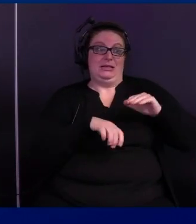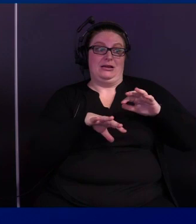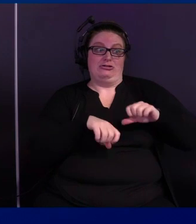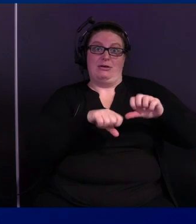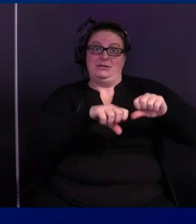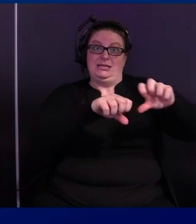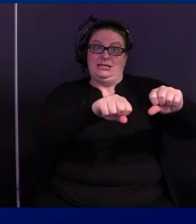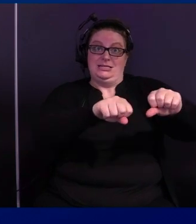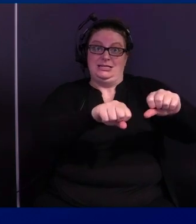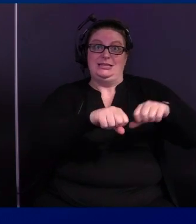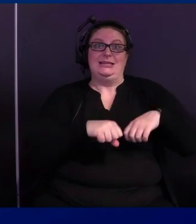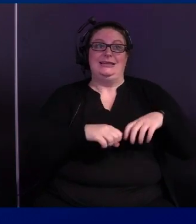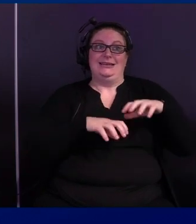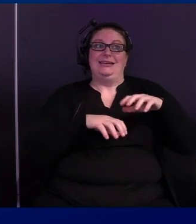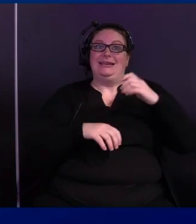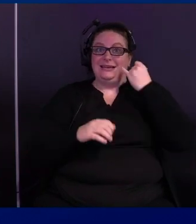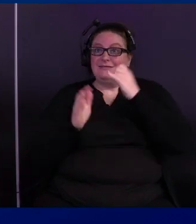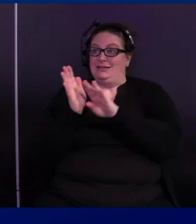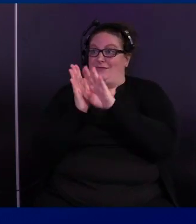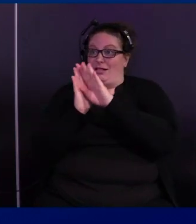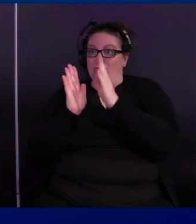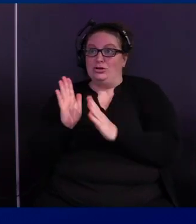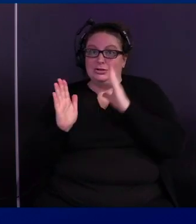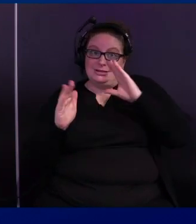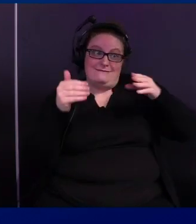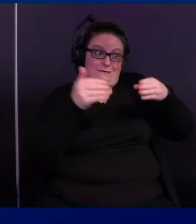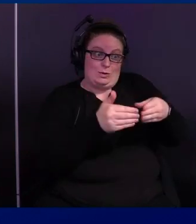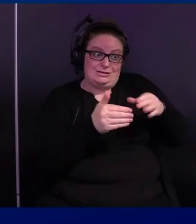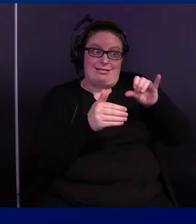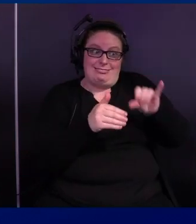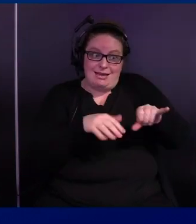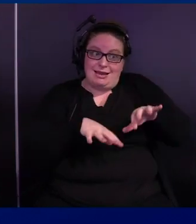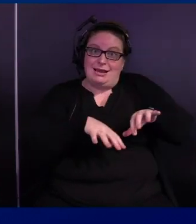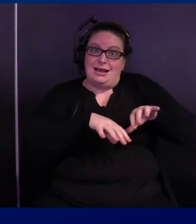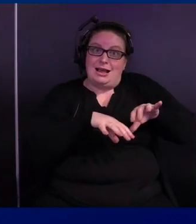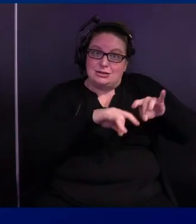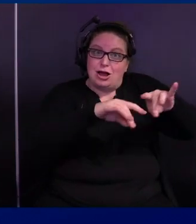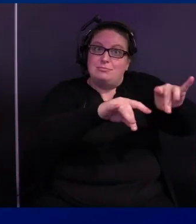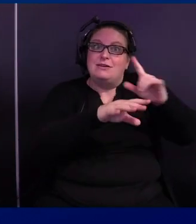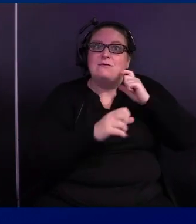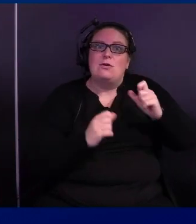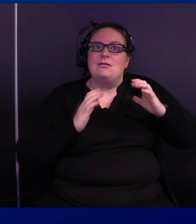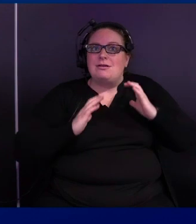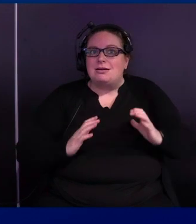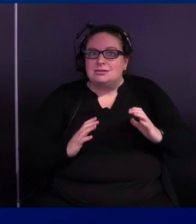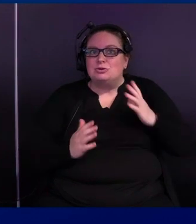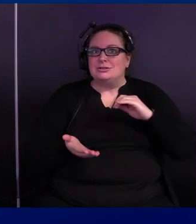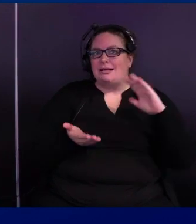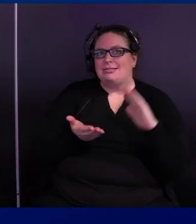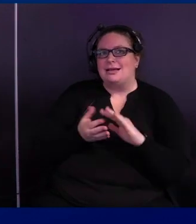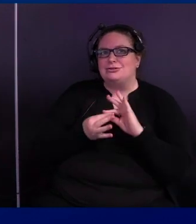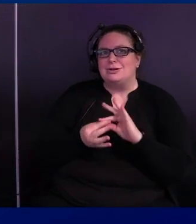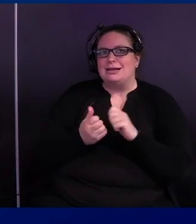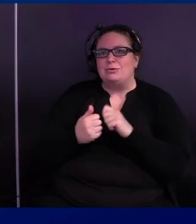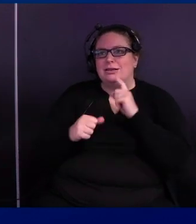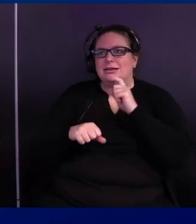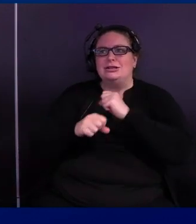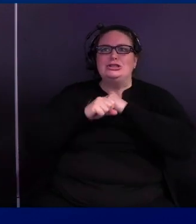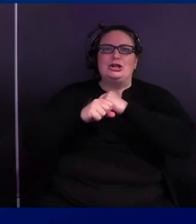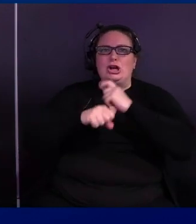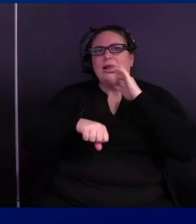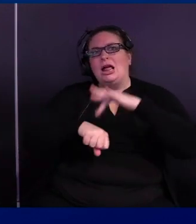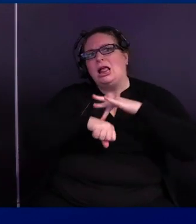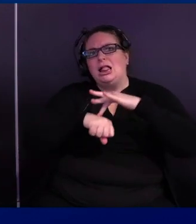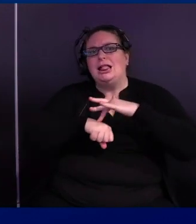and so if the developers can concentrate on making that better for the customers and less on security, it's a win-win.